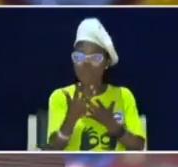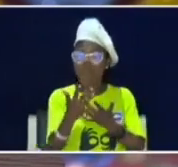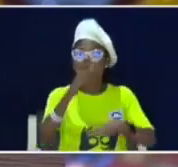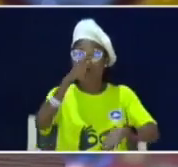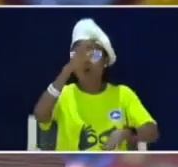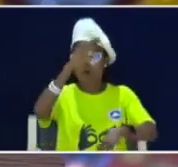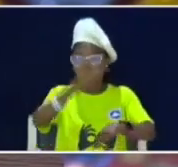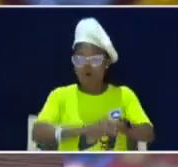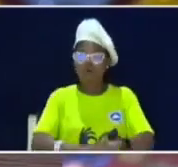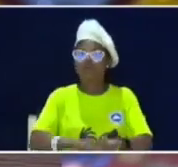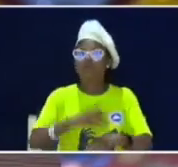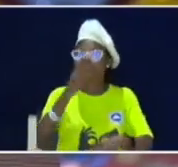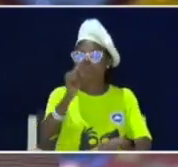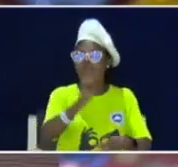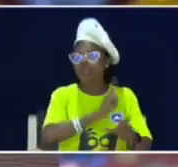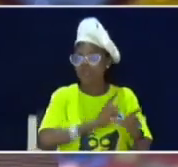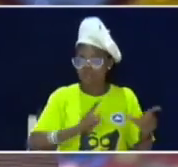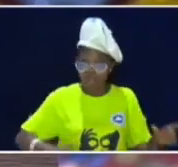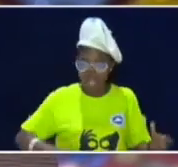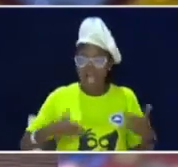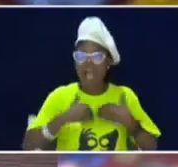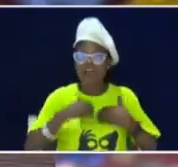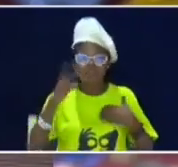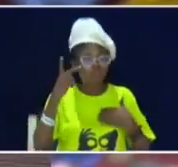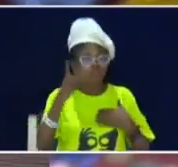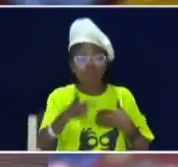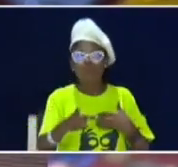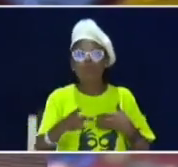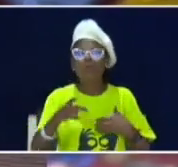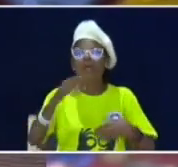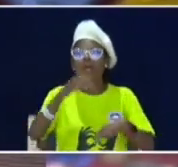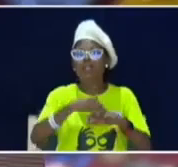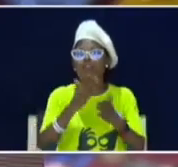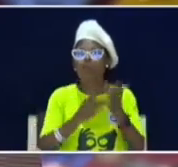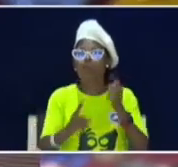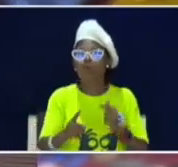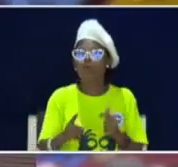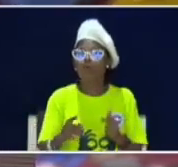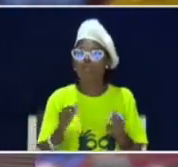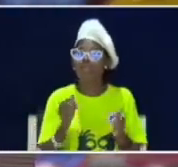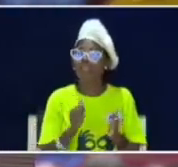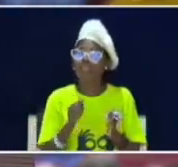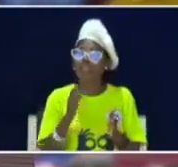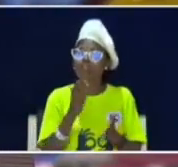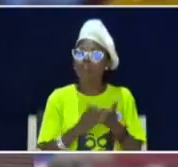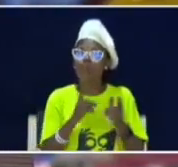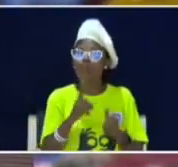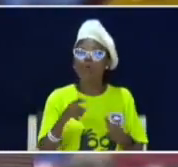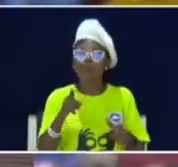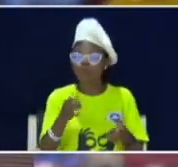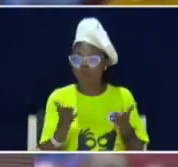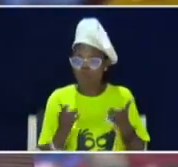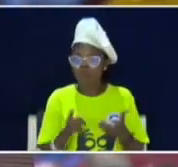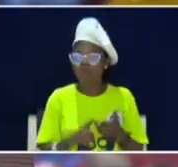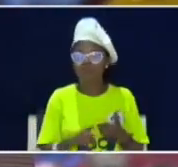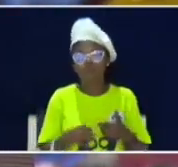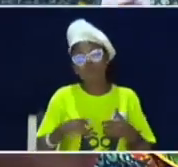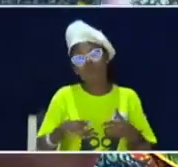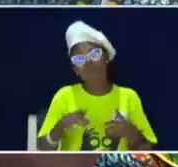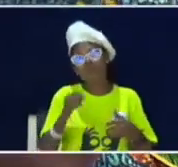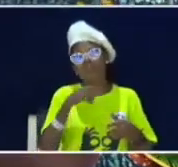And you look for somebody that looks like a person you want to be and tell him, wait upon the Lord.